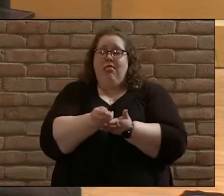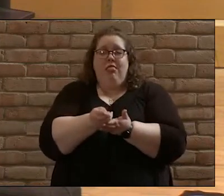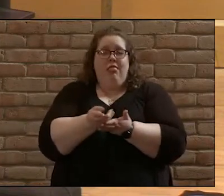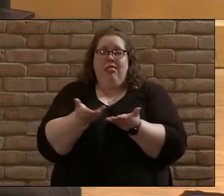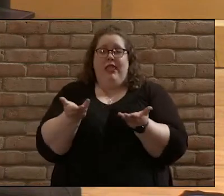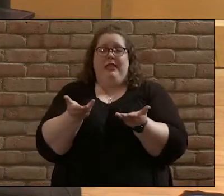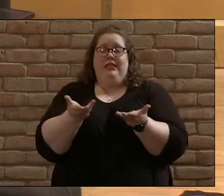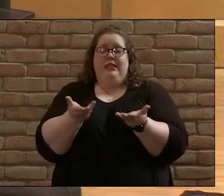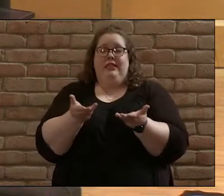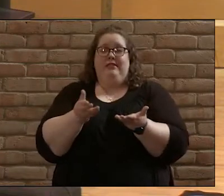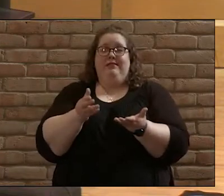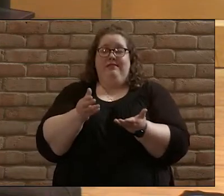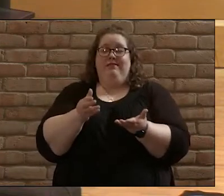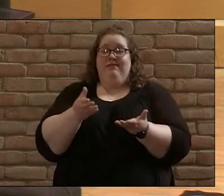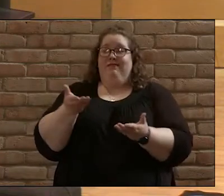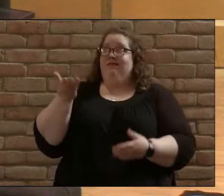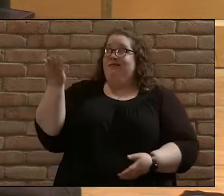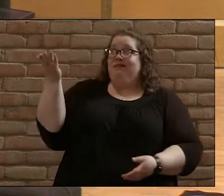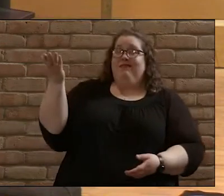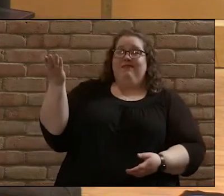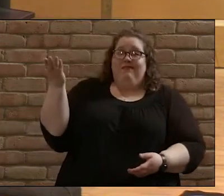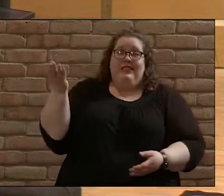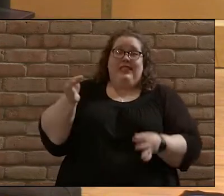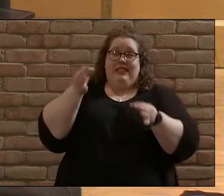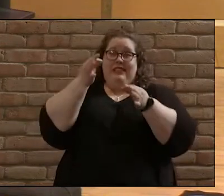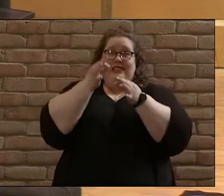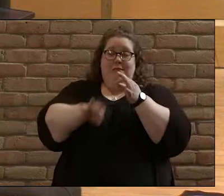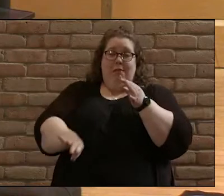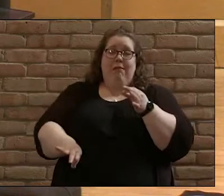it is this uncomplicated.